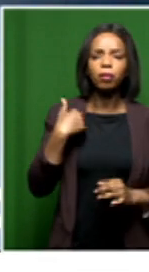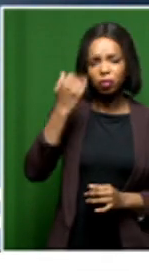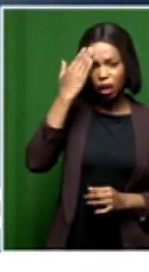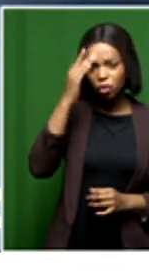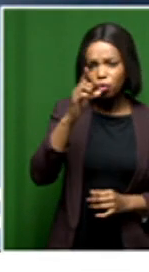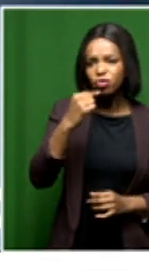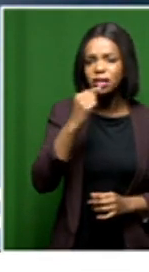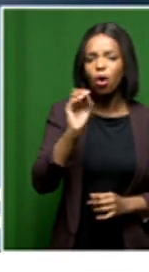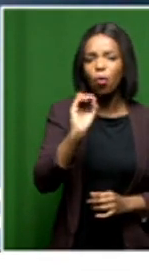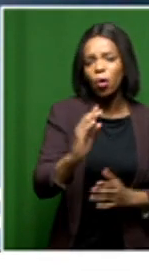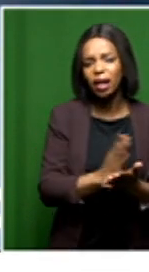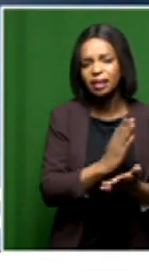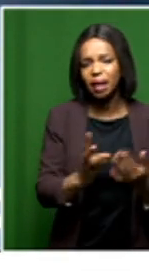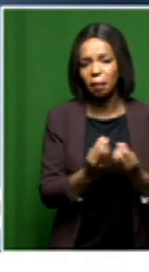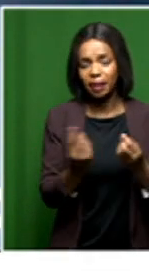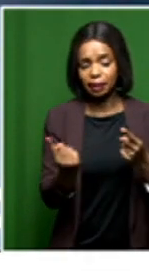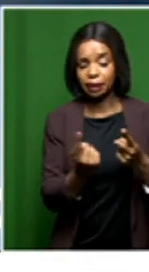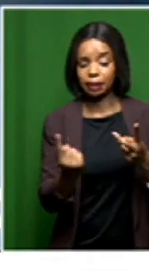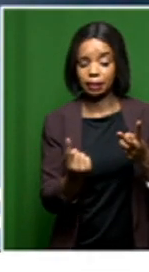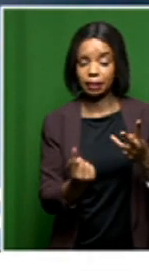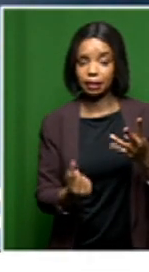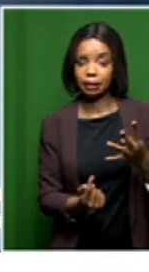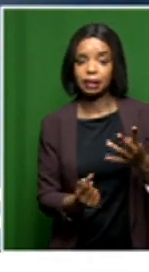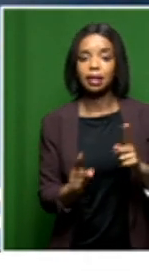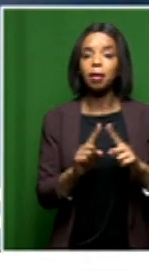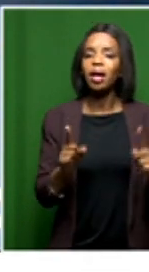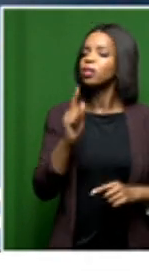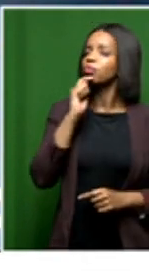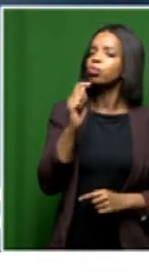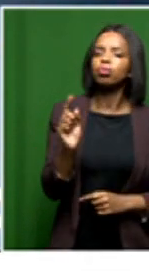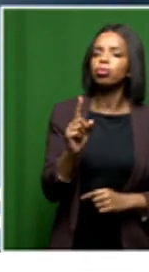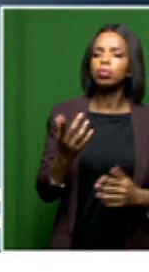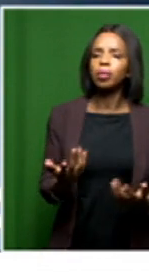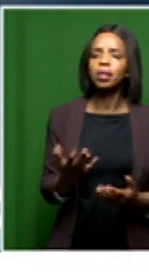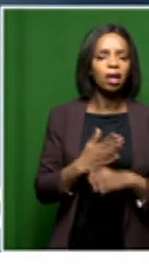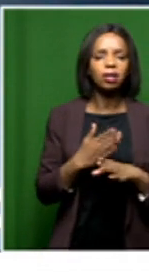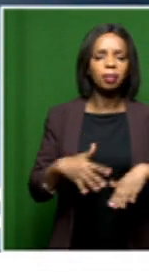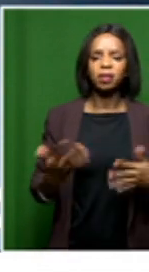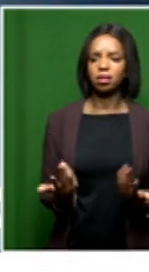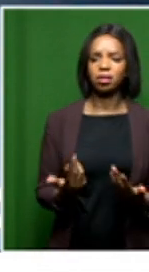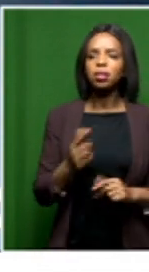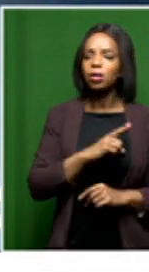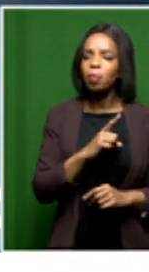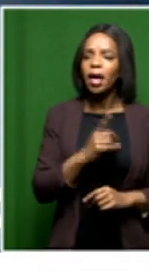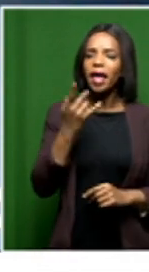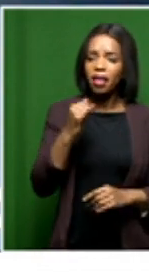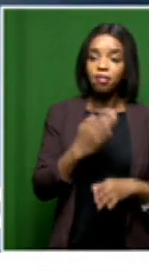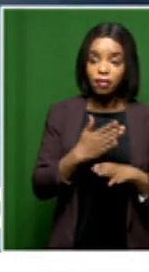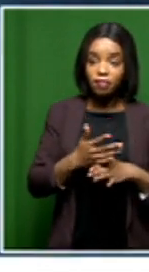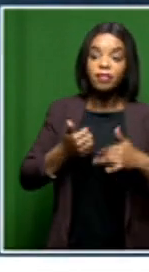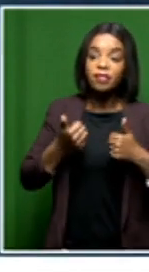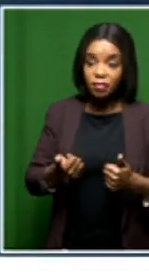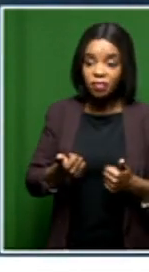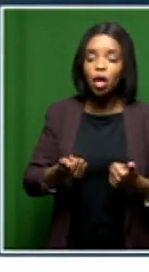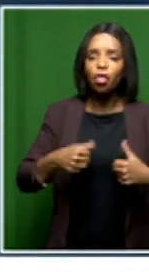into effect, but the reality is that it is not working. Surely you get it working and then you implement it.